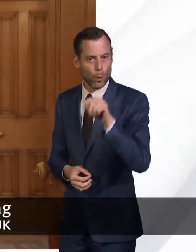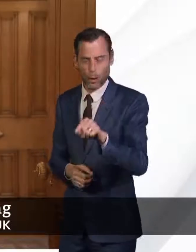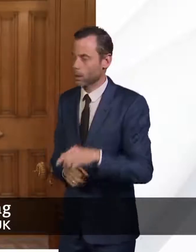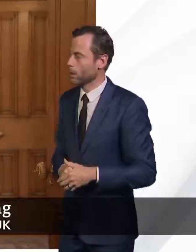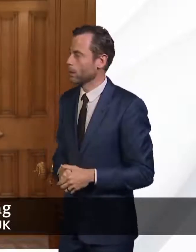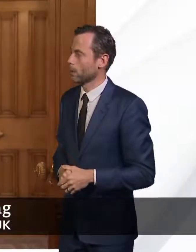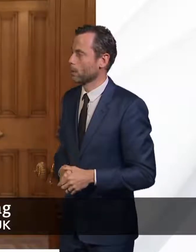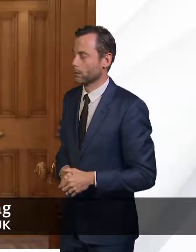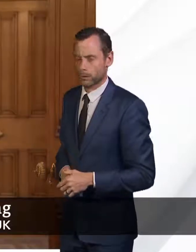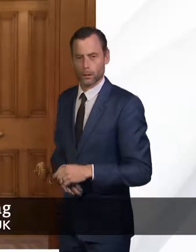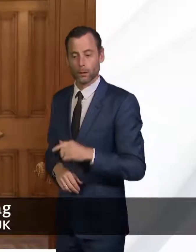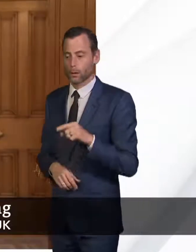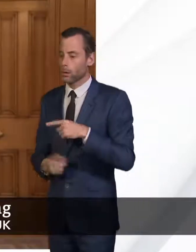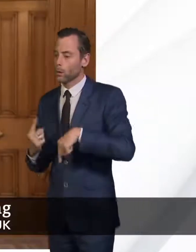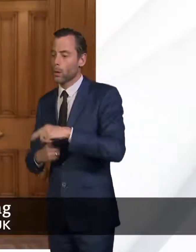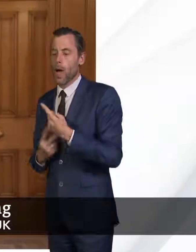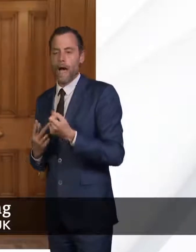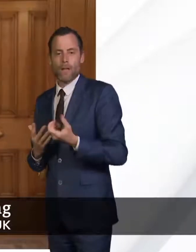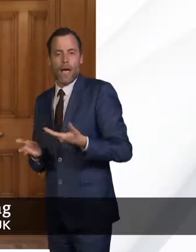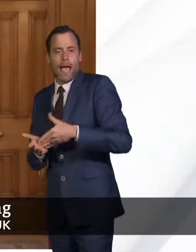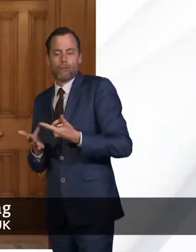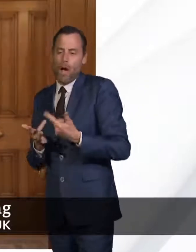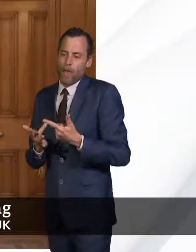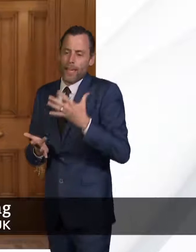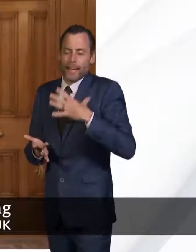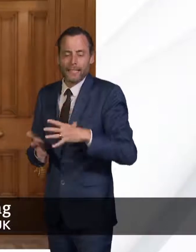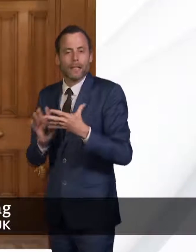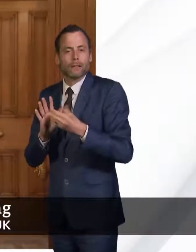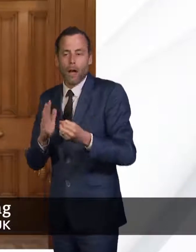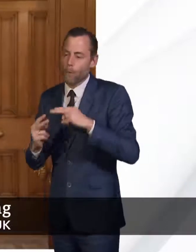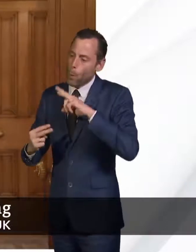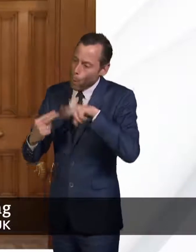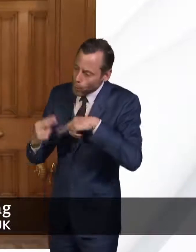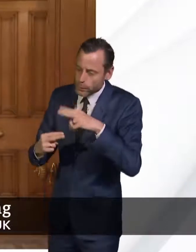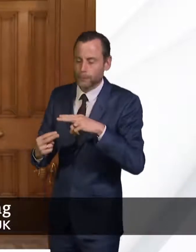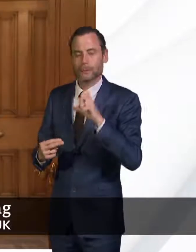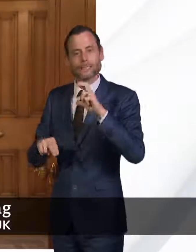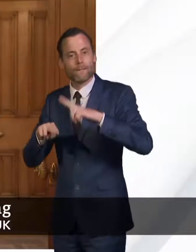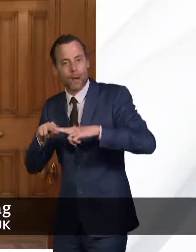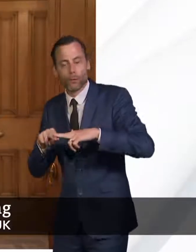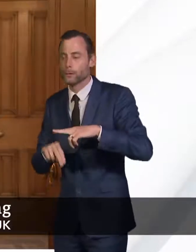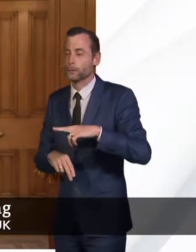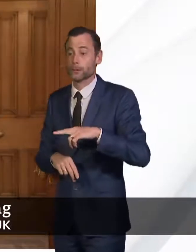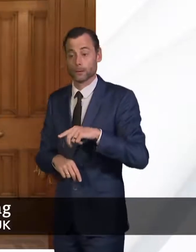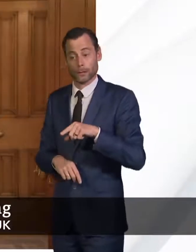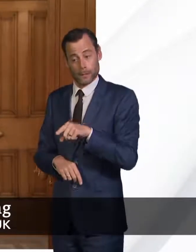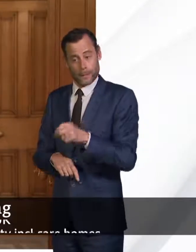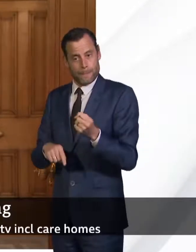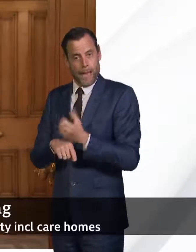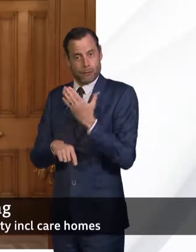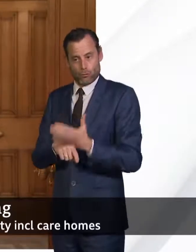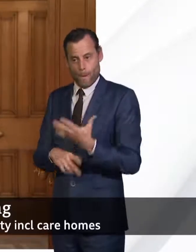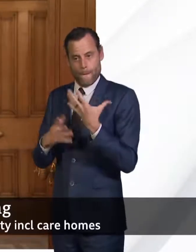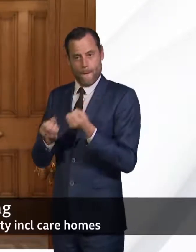have extra needs, for instance, people with autism and cystic fibrosis, get that extra